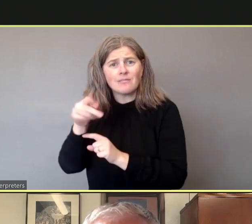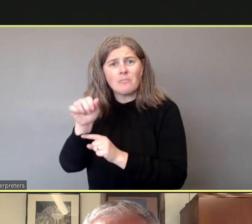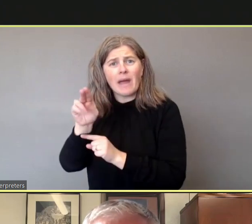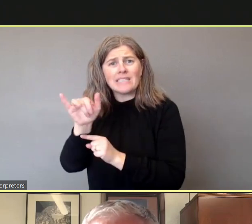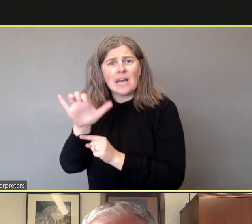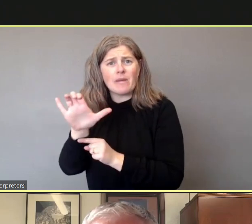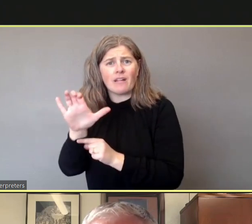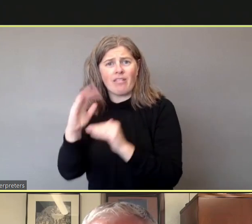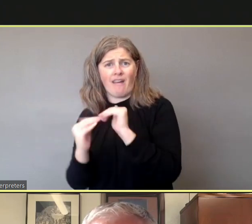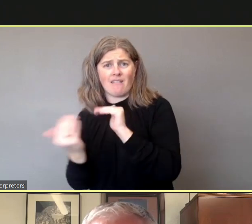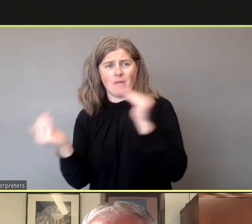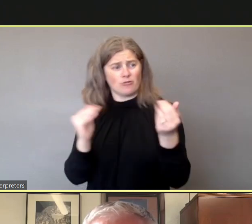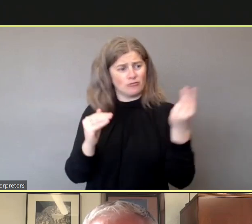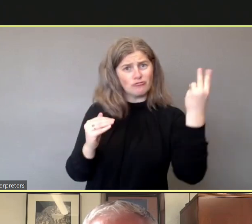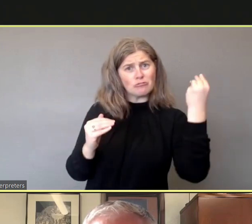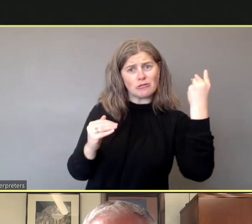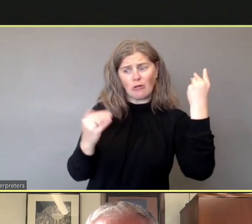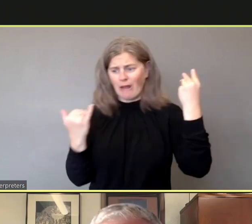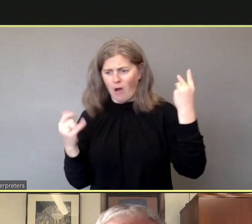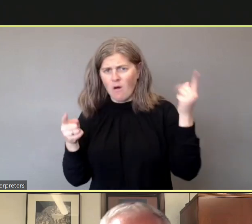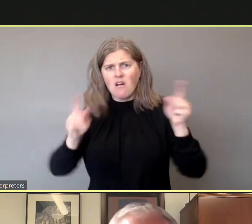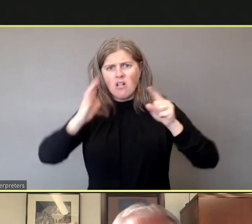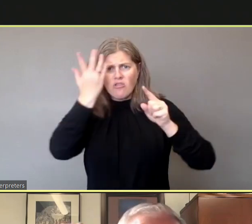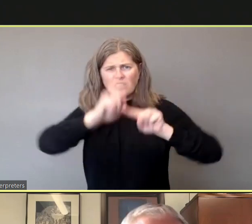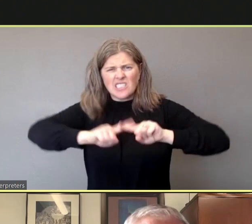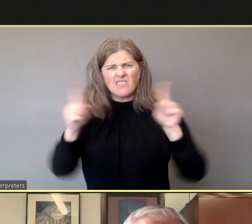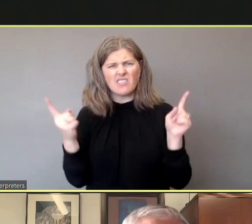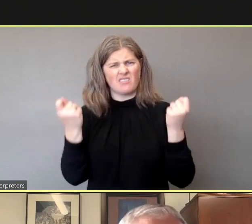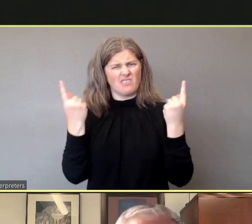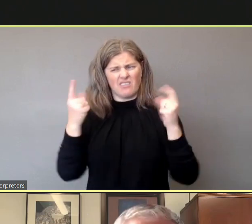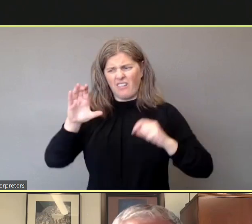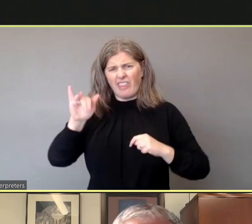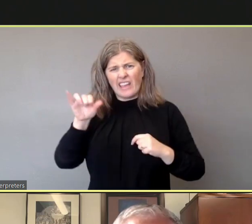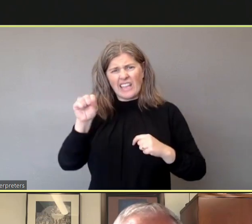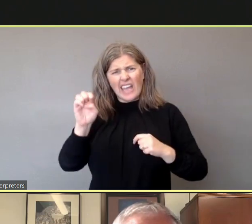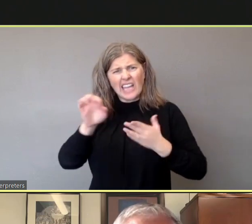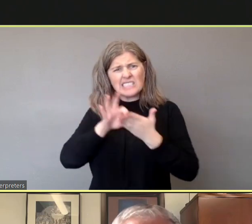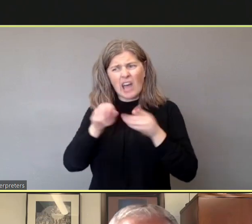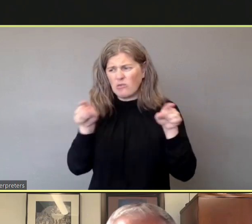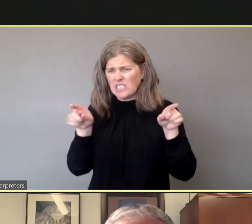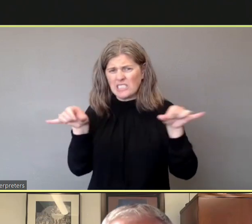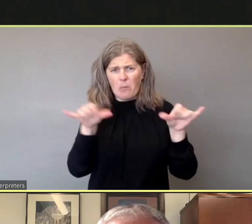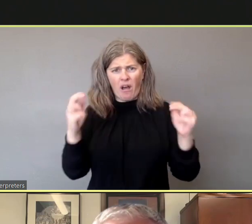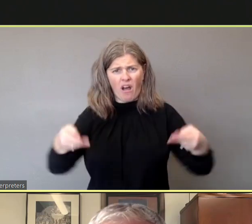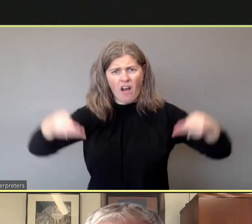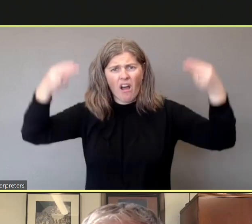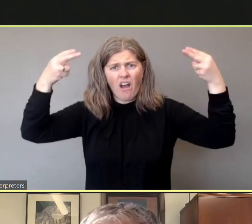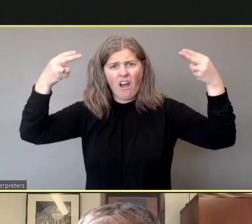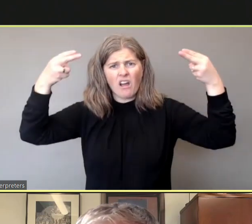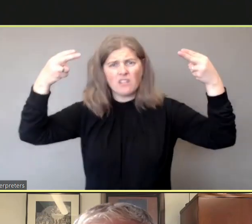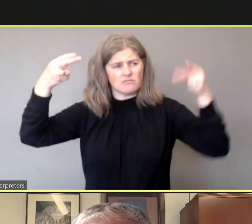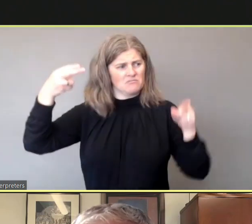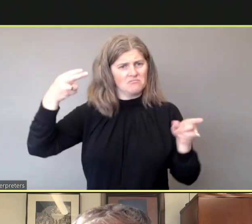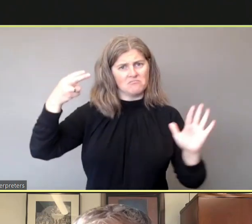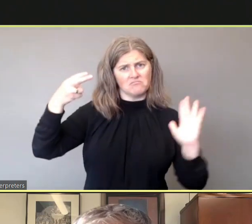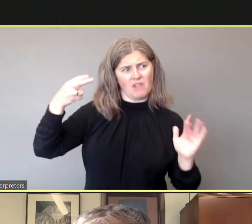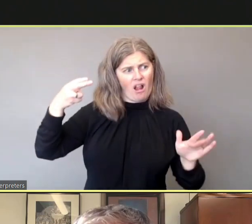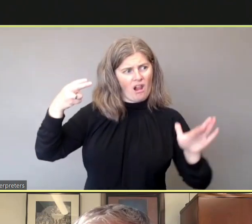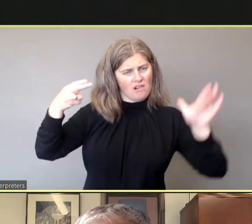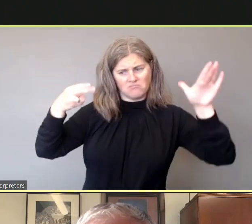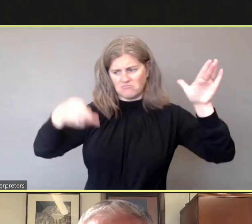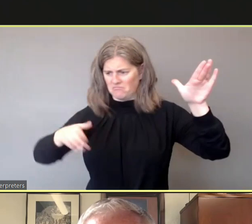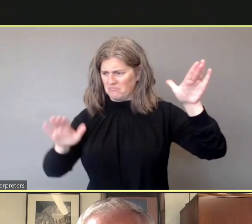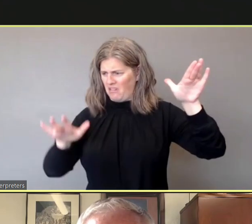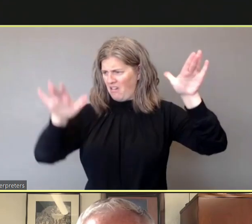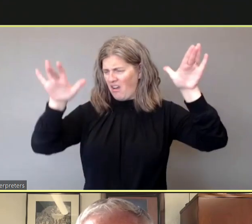2 years ago. And while the case counts might be just as high as they were at some of our peak periods,